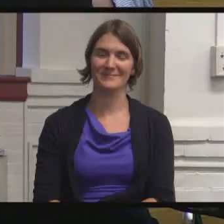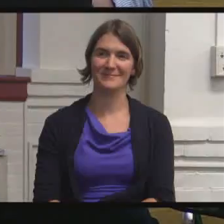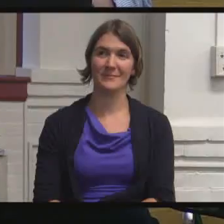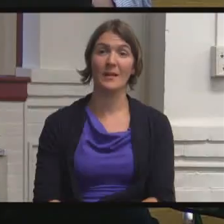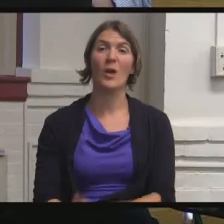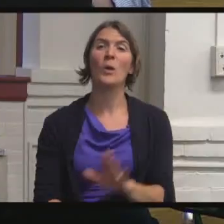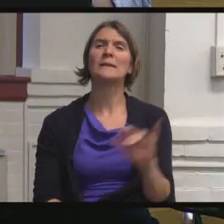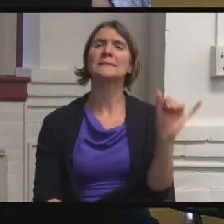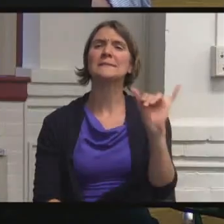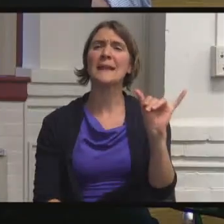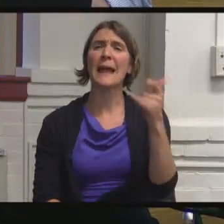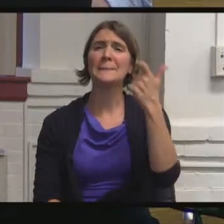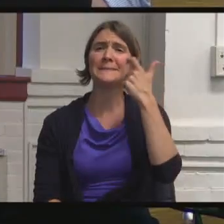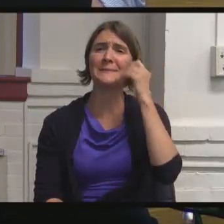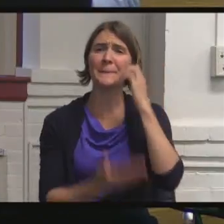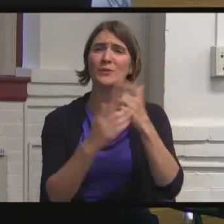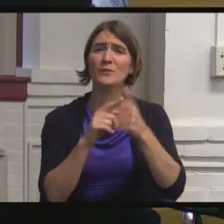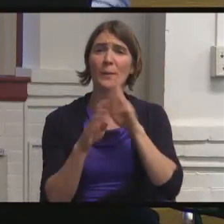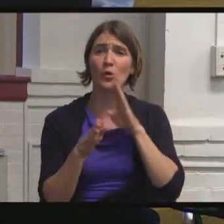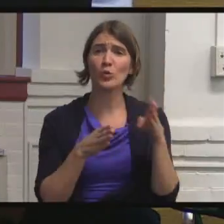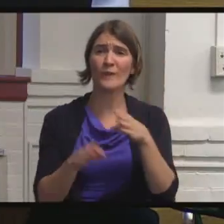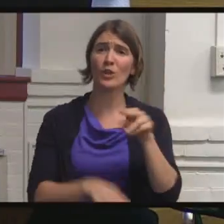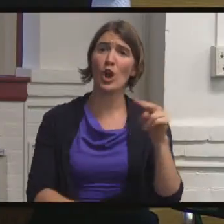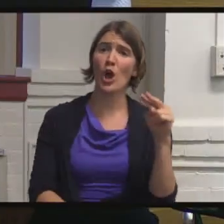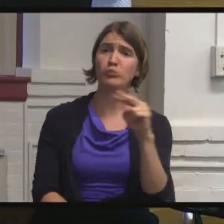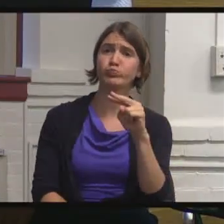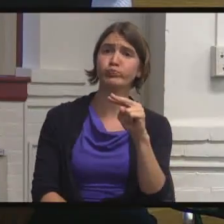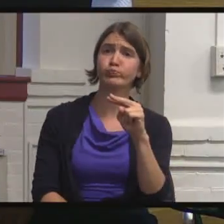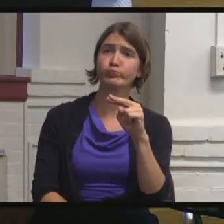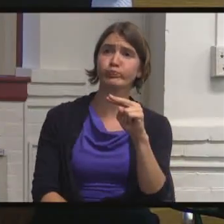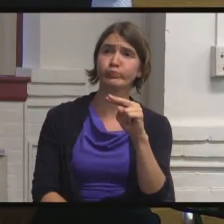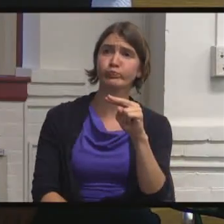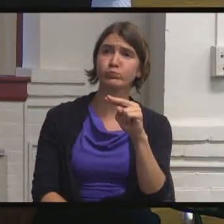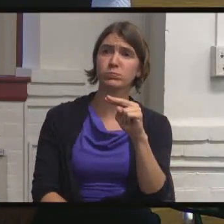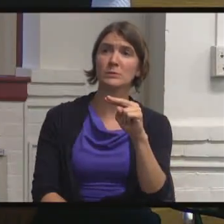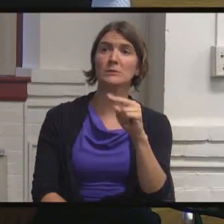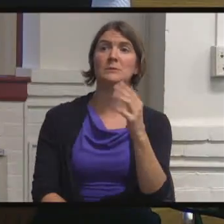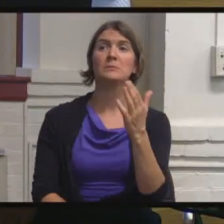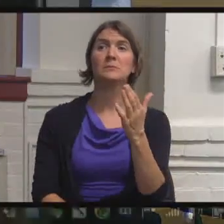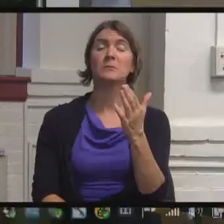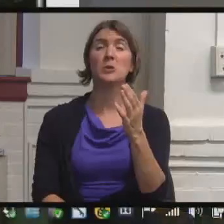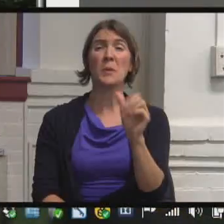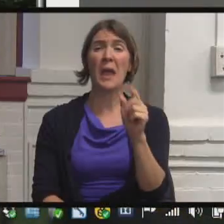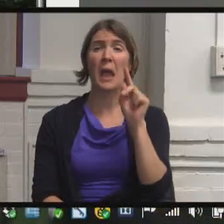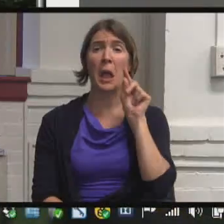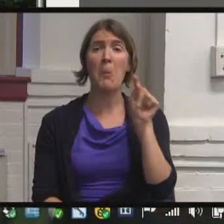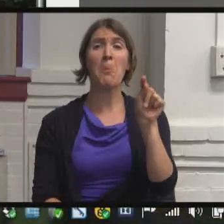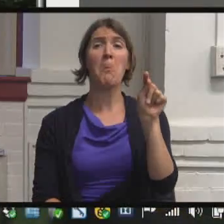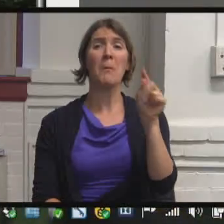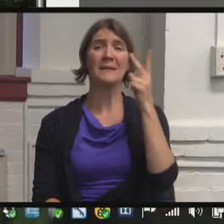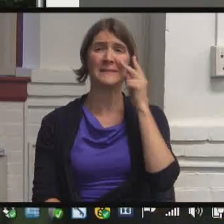this is the similar, this is the same image, and we can switch